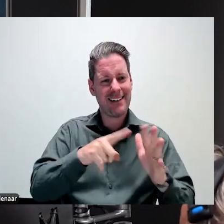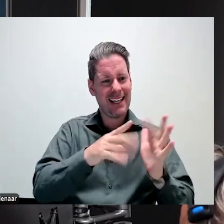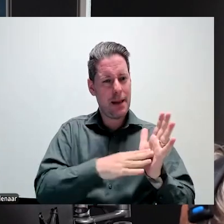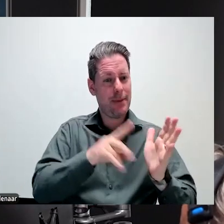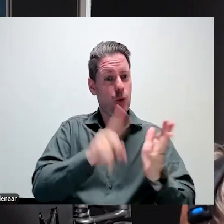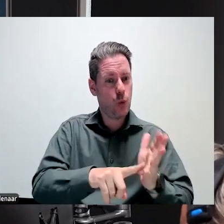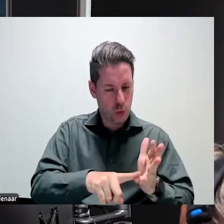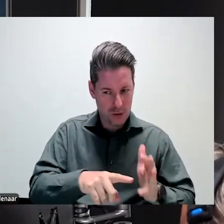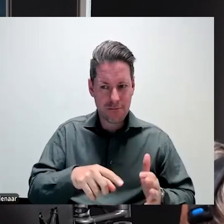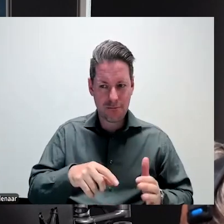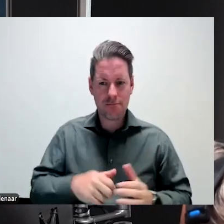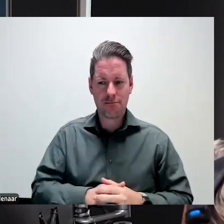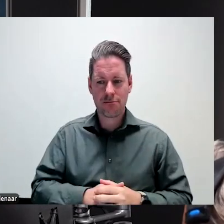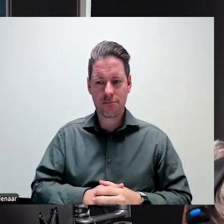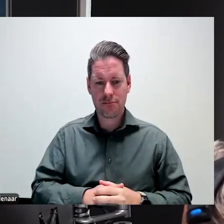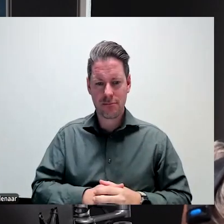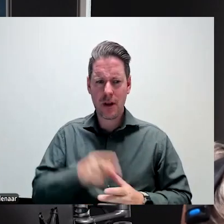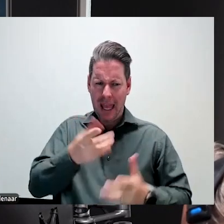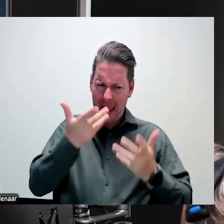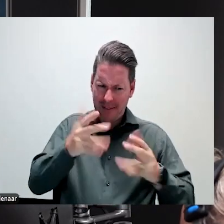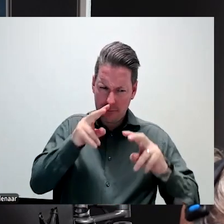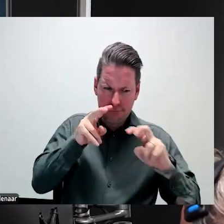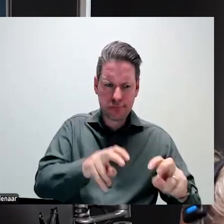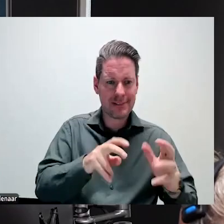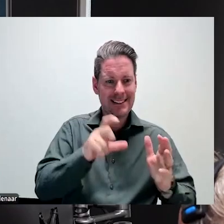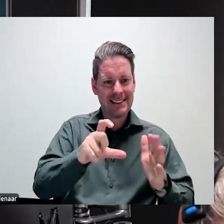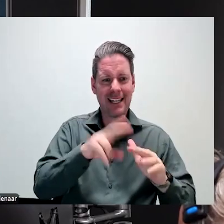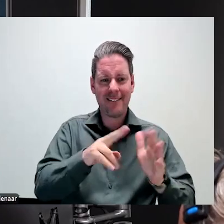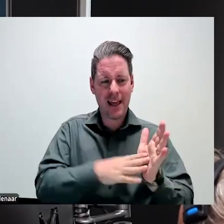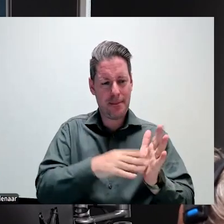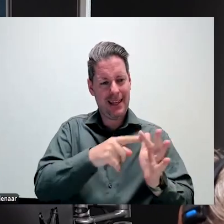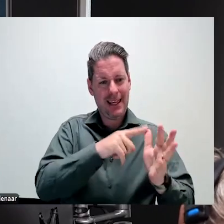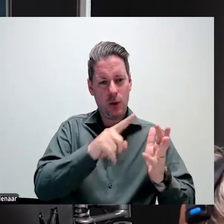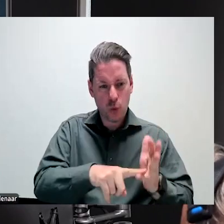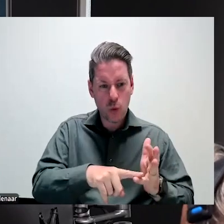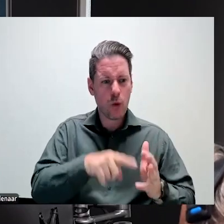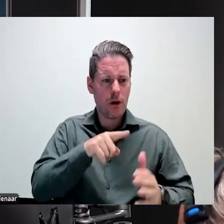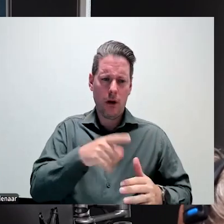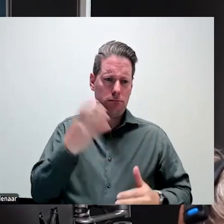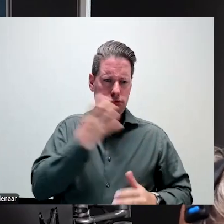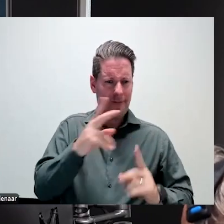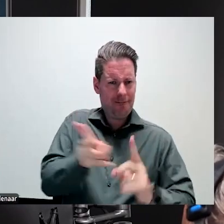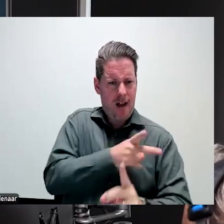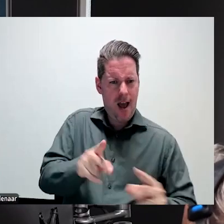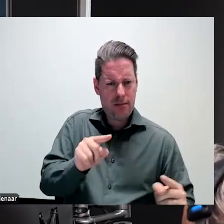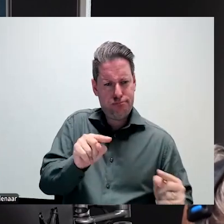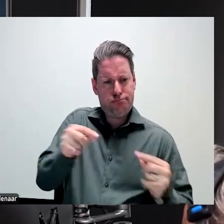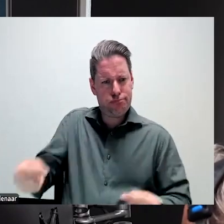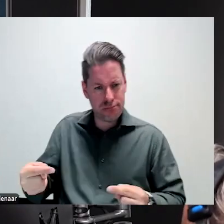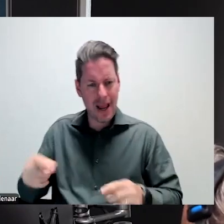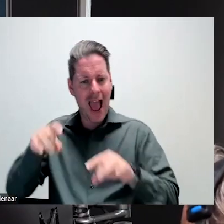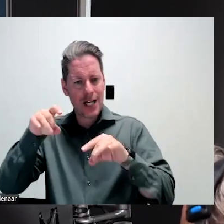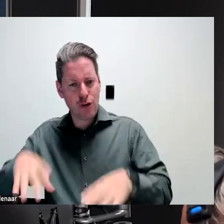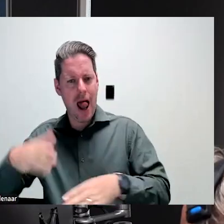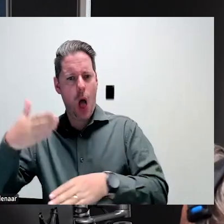on the CFMEU's alleged use of violence and intimidation towards its main rival, the Australian Workers' Union, to gain control